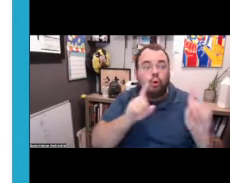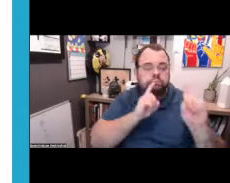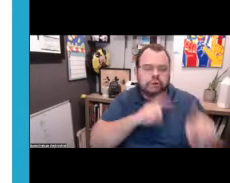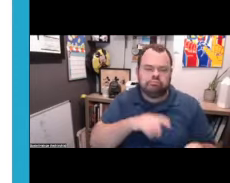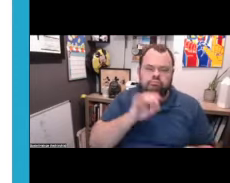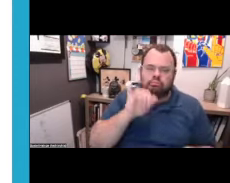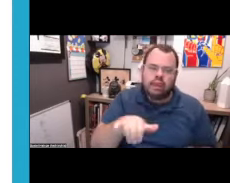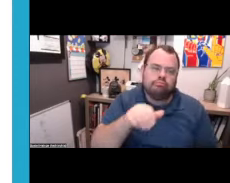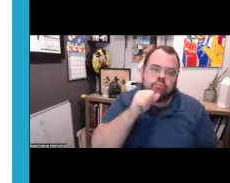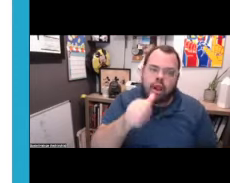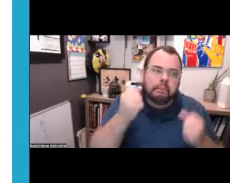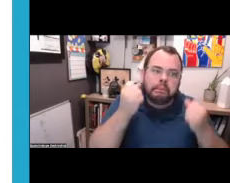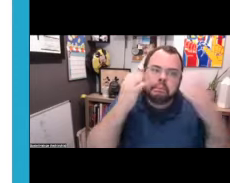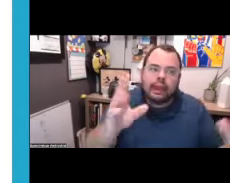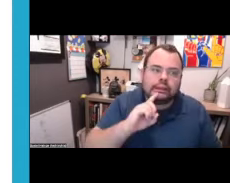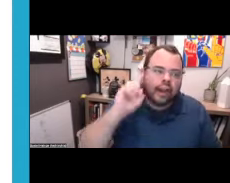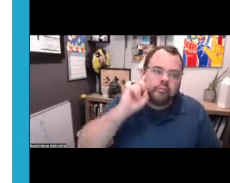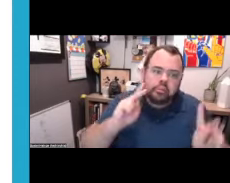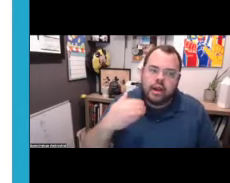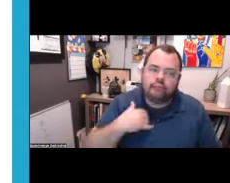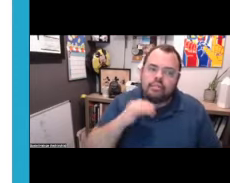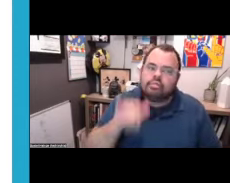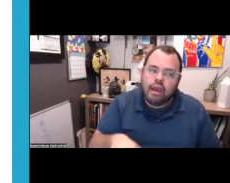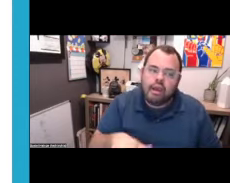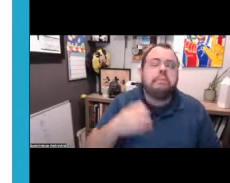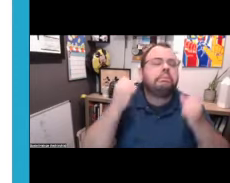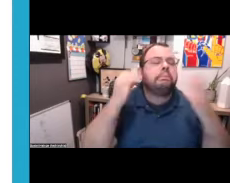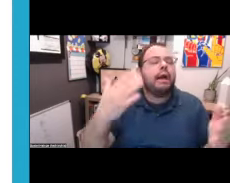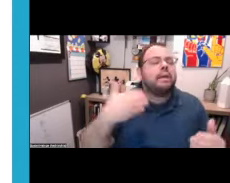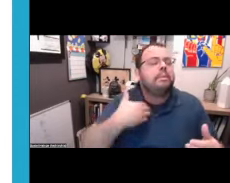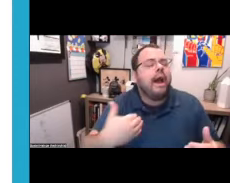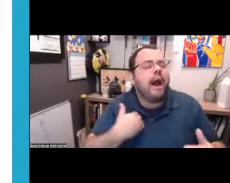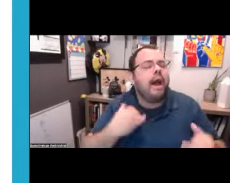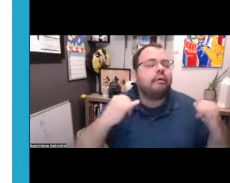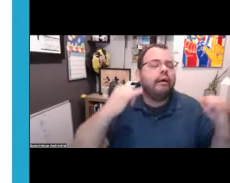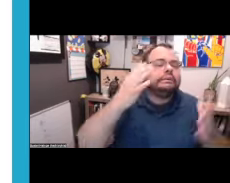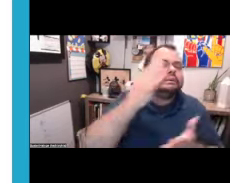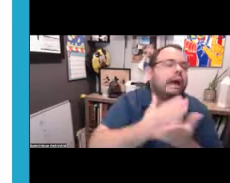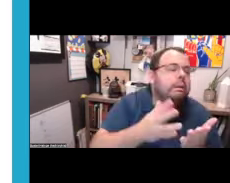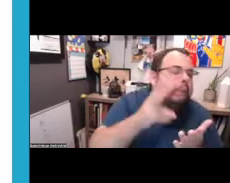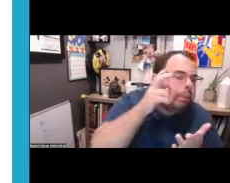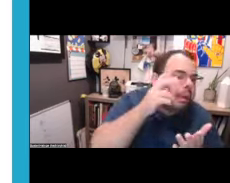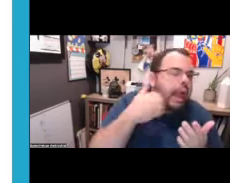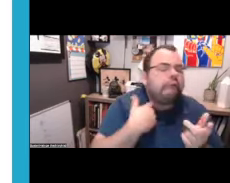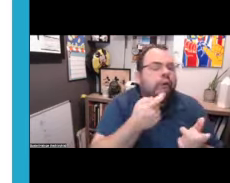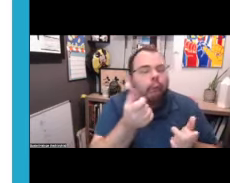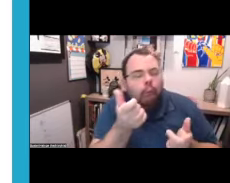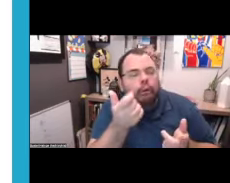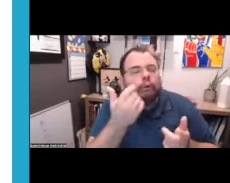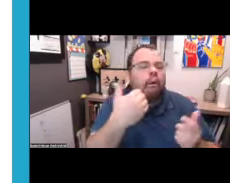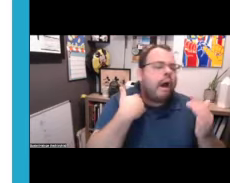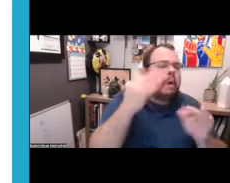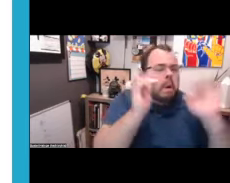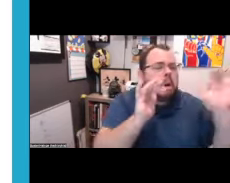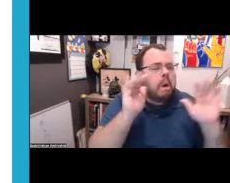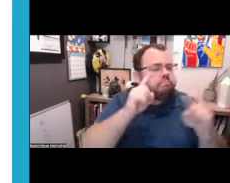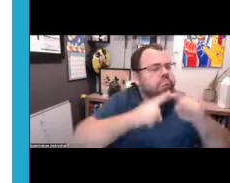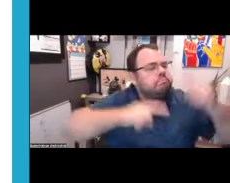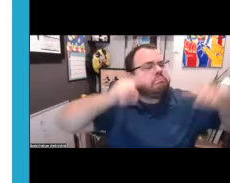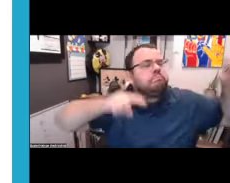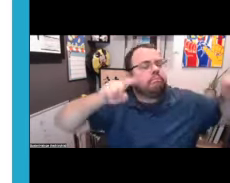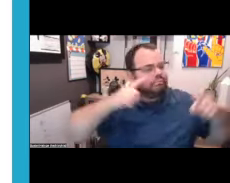And that kind of graph that shows no response, like not many people actually have that. Most of them have a little bit